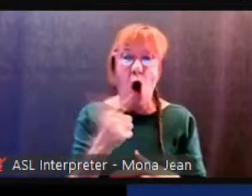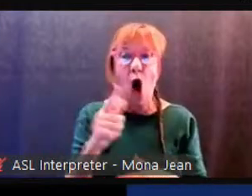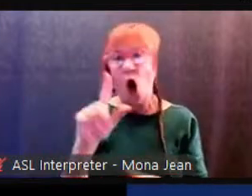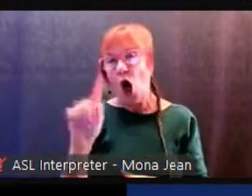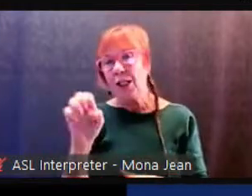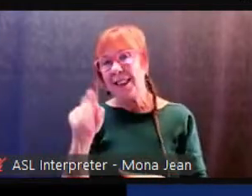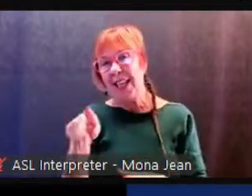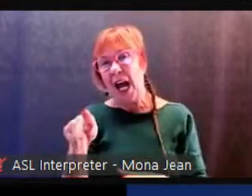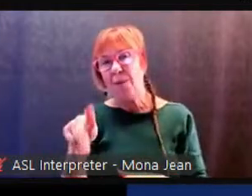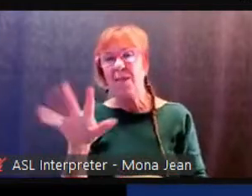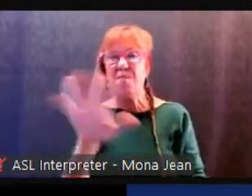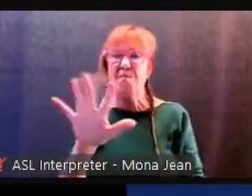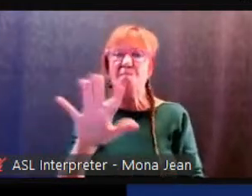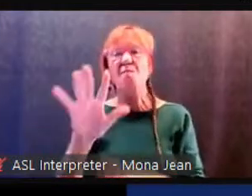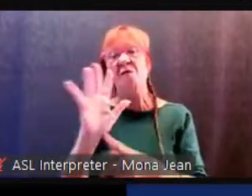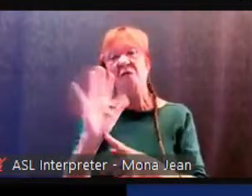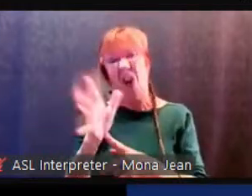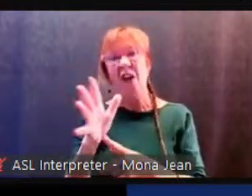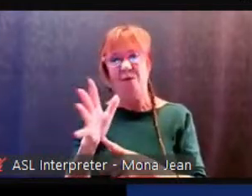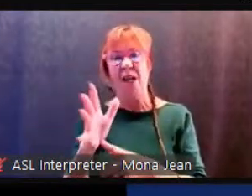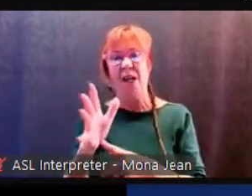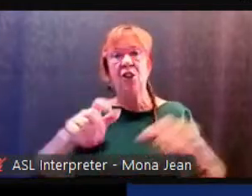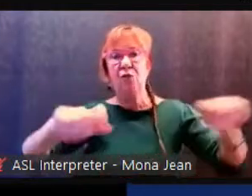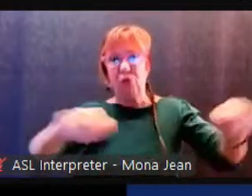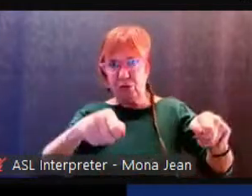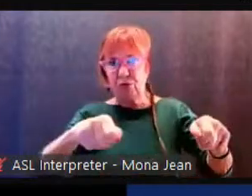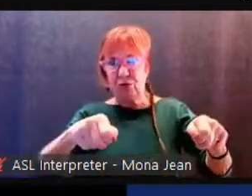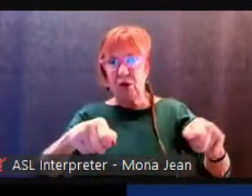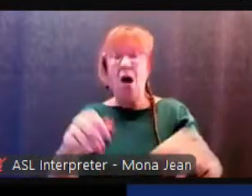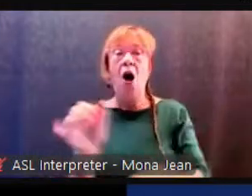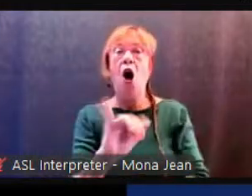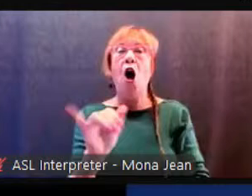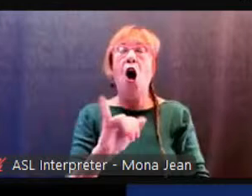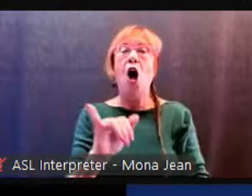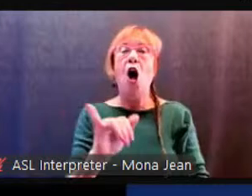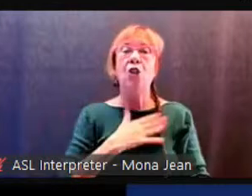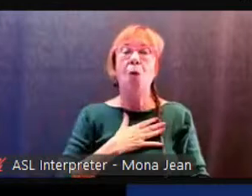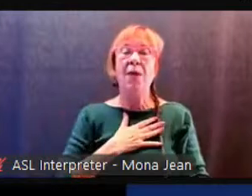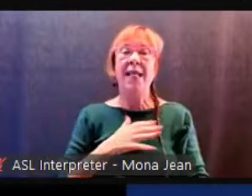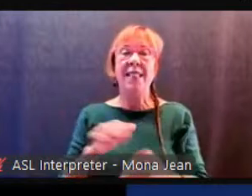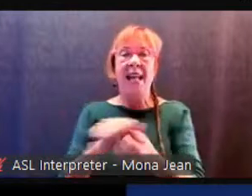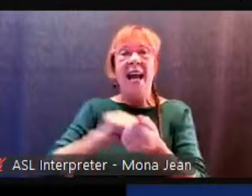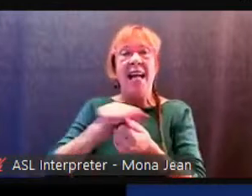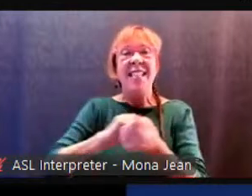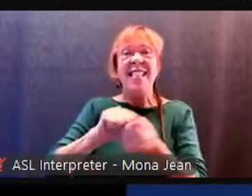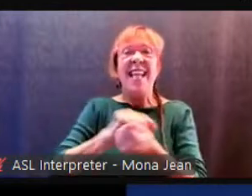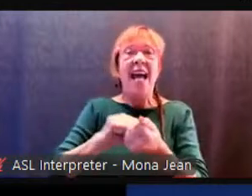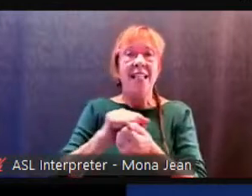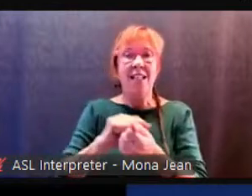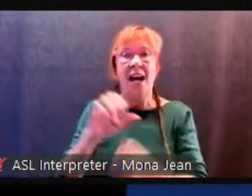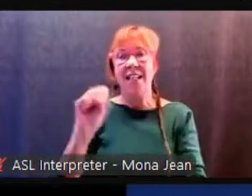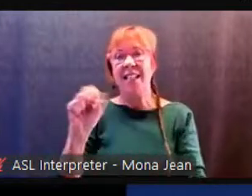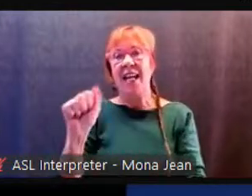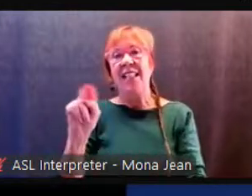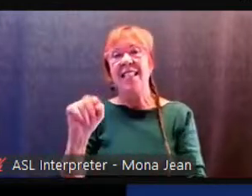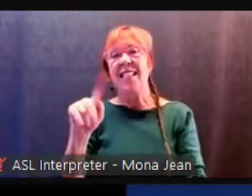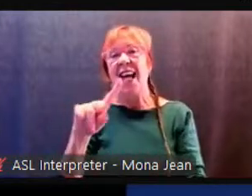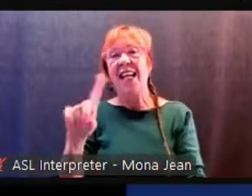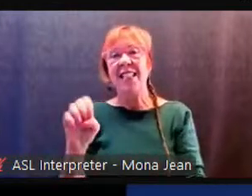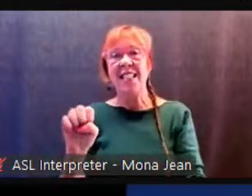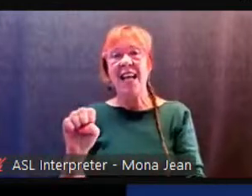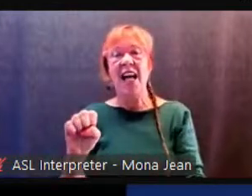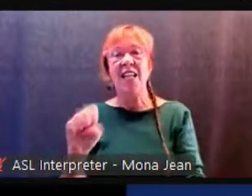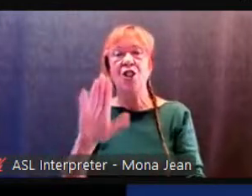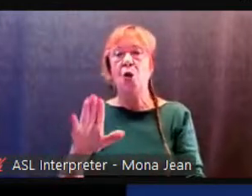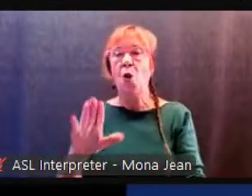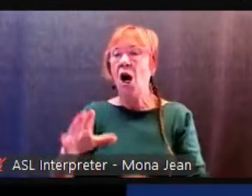least 5 minutes. We also ask that you sanitize any dishwashers by running an empty cycle with